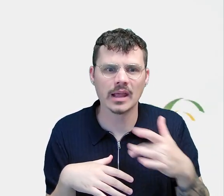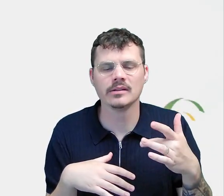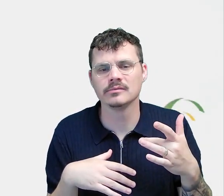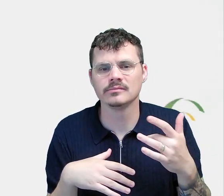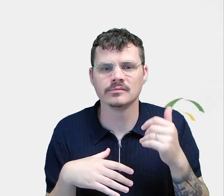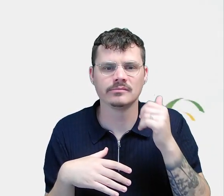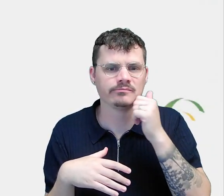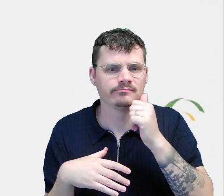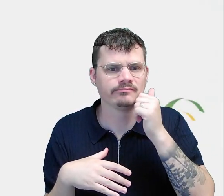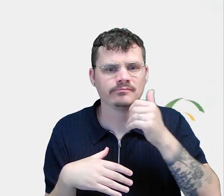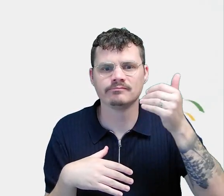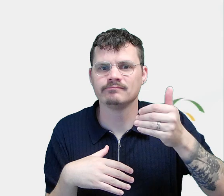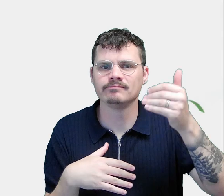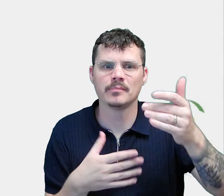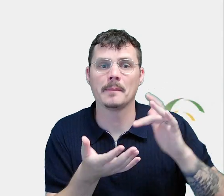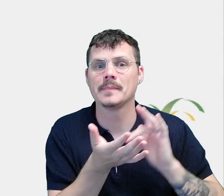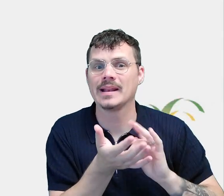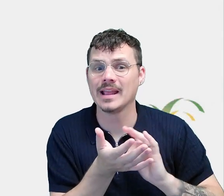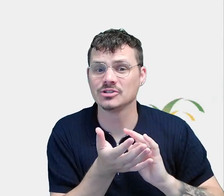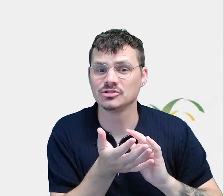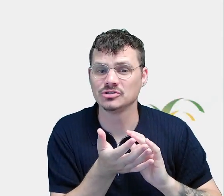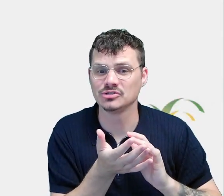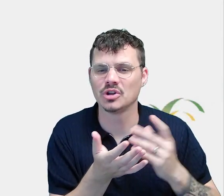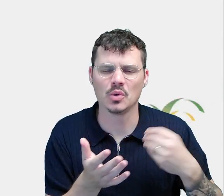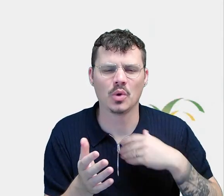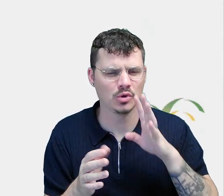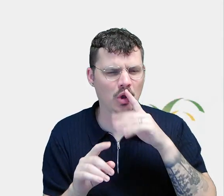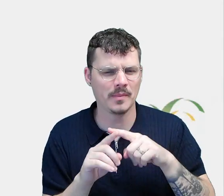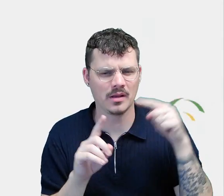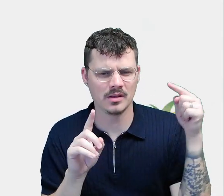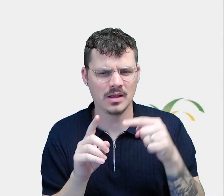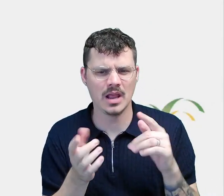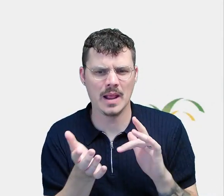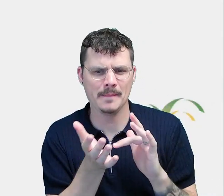everyday medications.